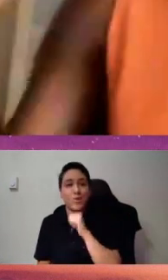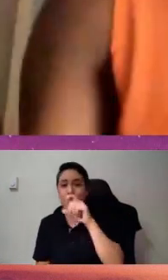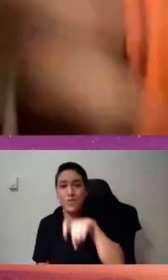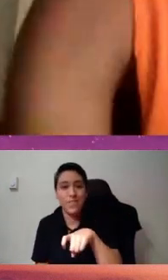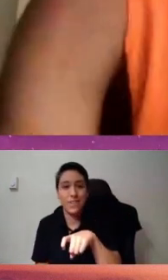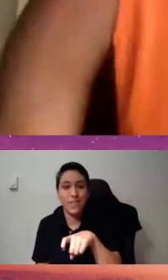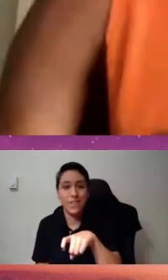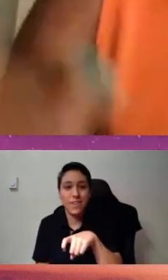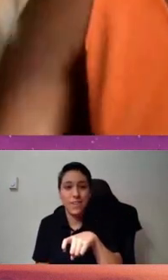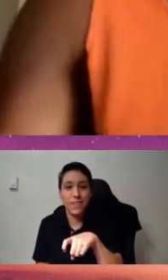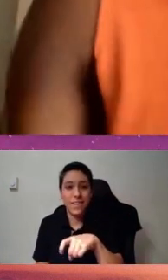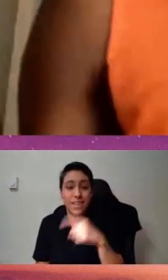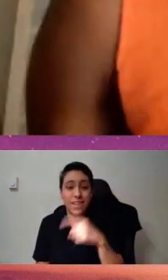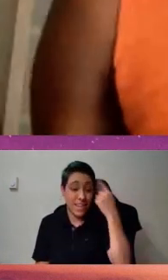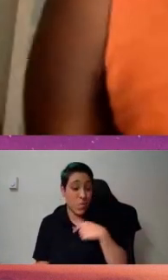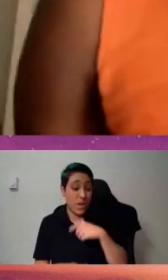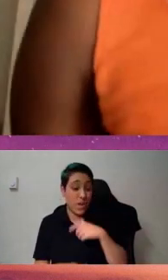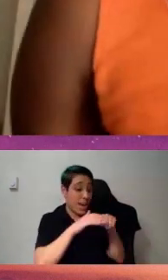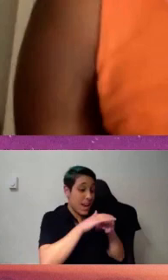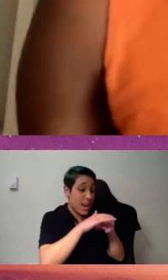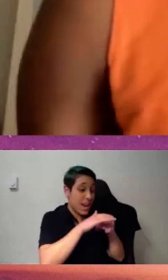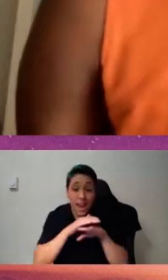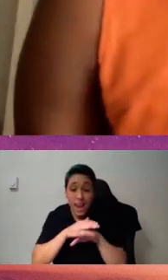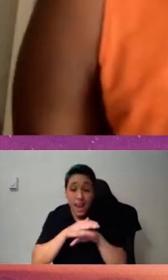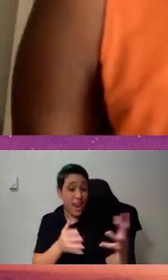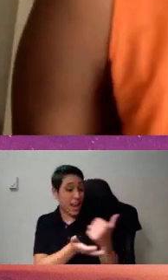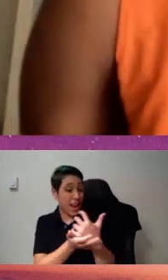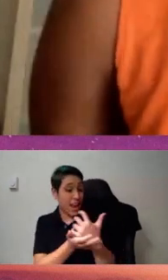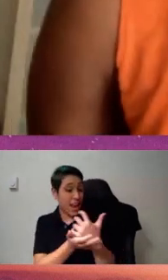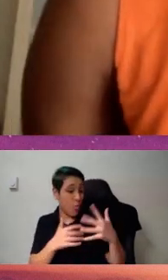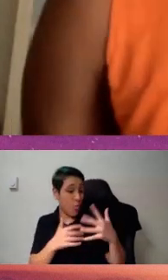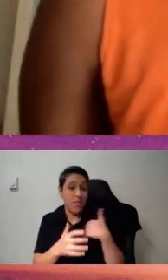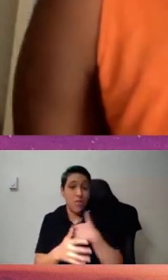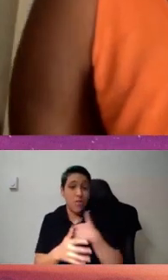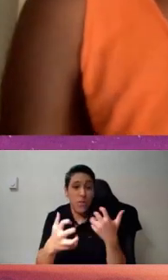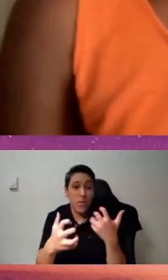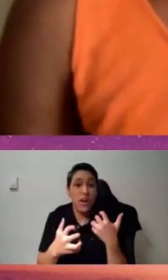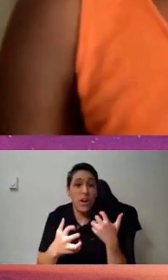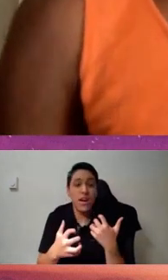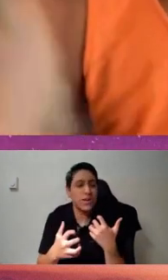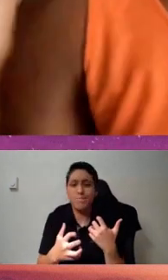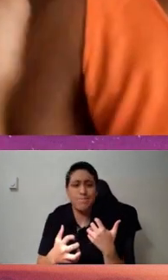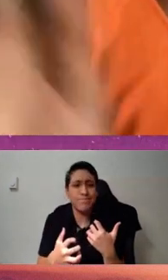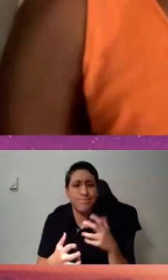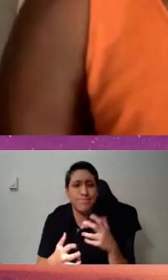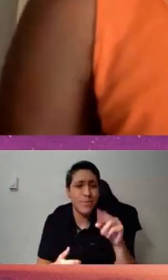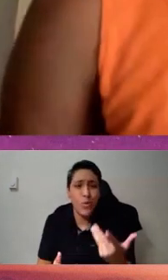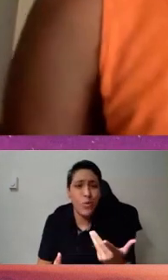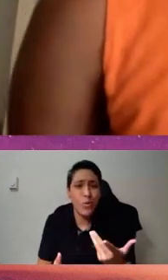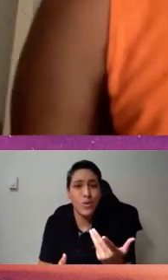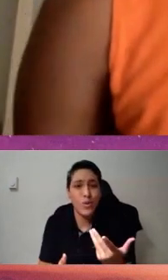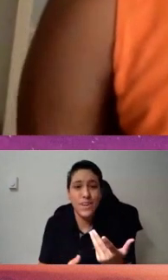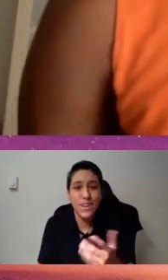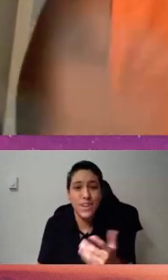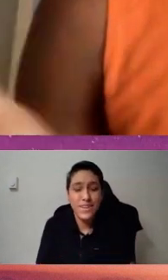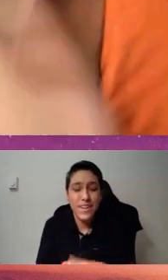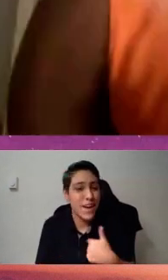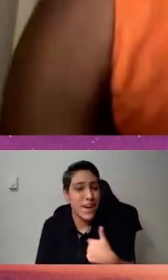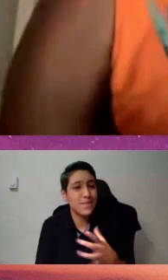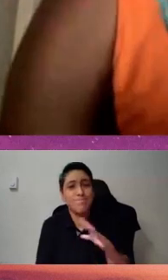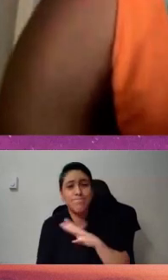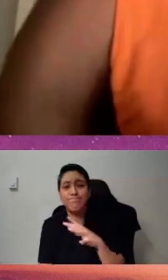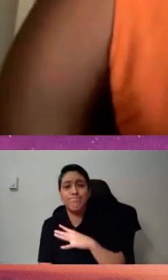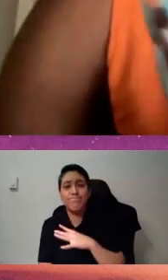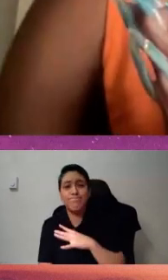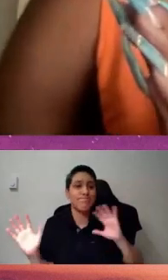can enter everything and get all that we want, you know, and conquer the world, it's just like, no, I'm cool, sis. So